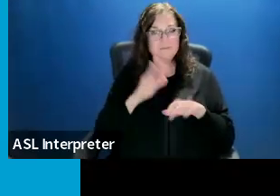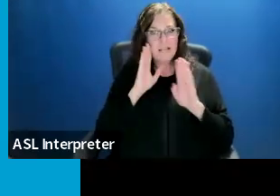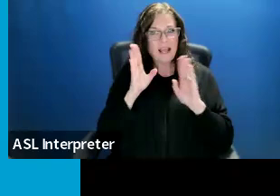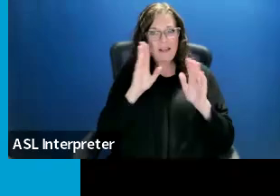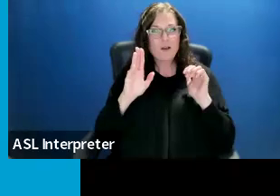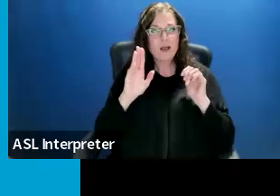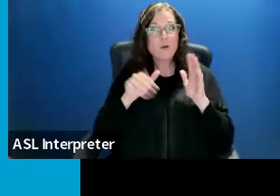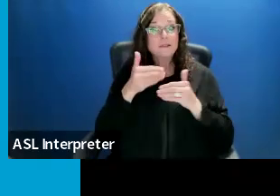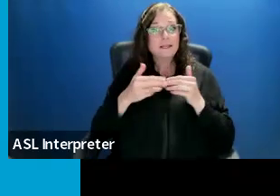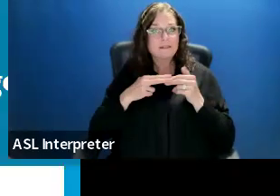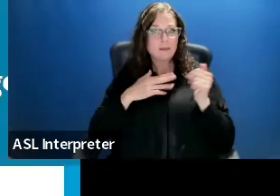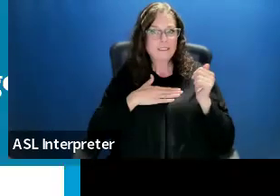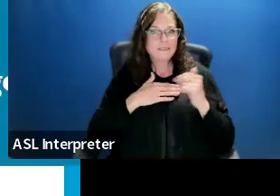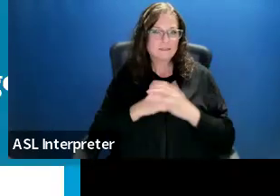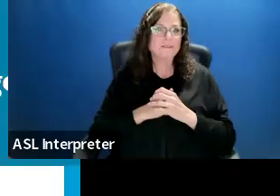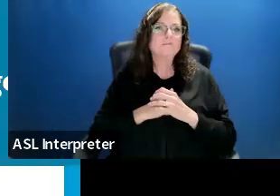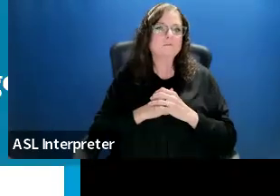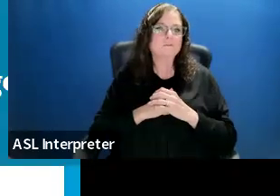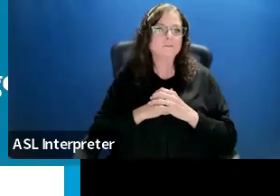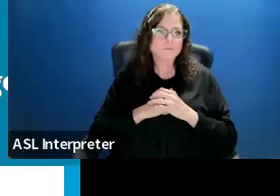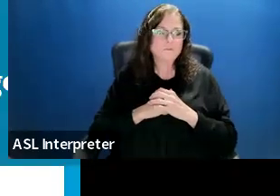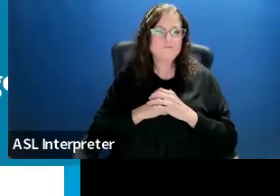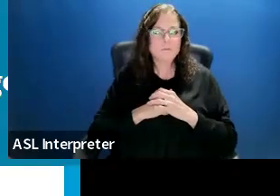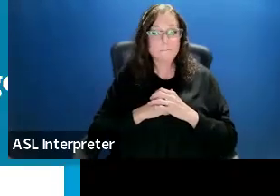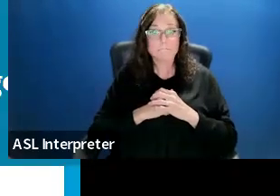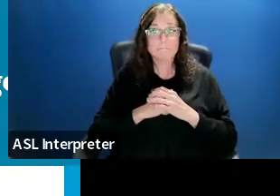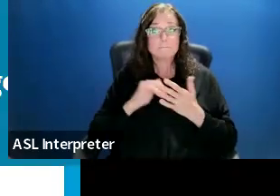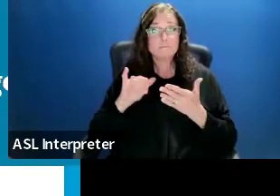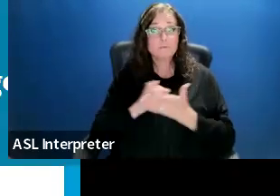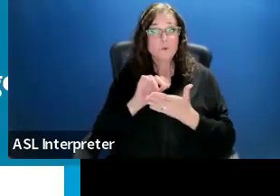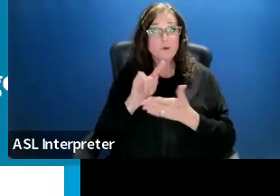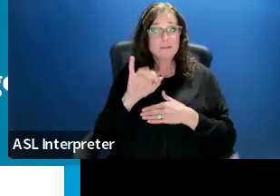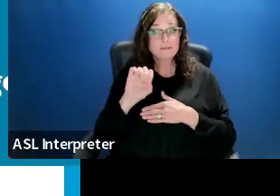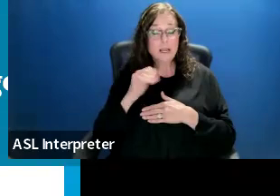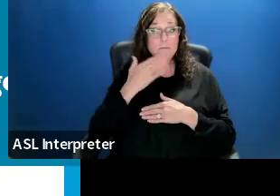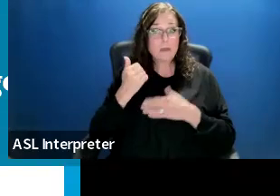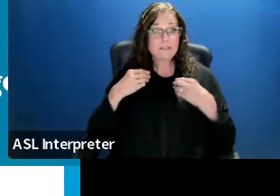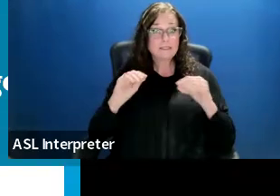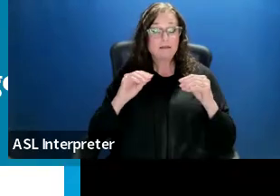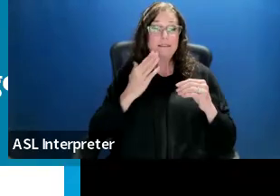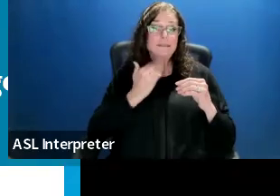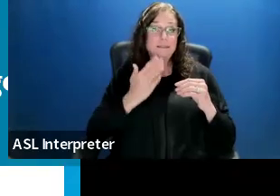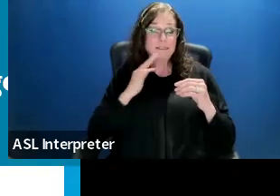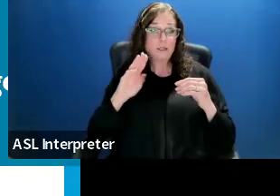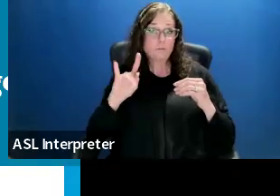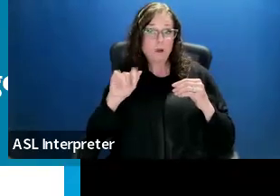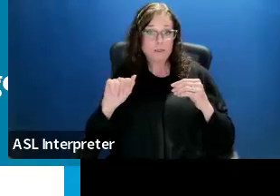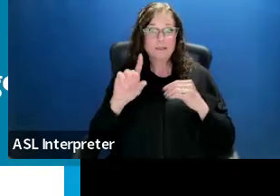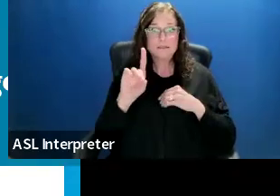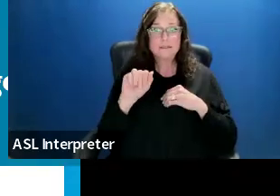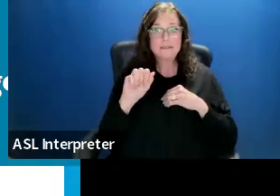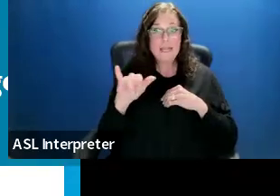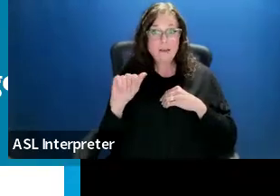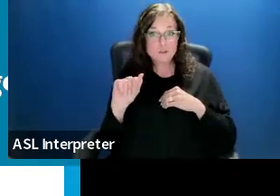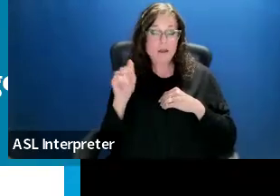Hi, you can go to the next slide. From the New York Times bestselling author of Dear Martin comes Deja Forever, a story